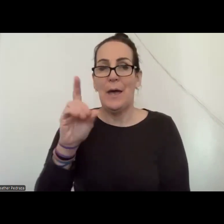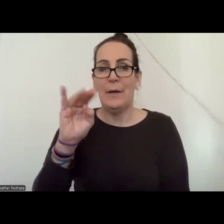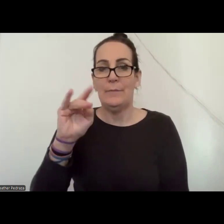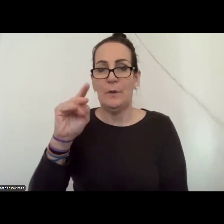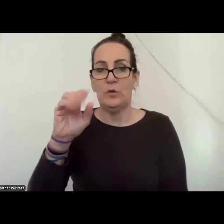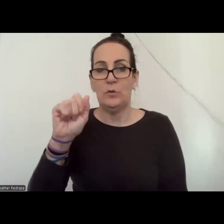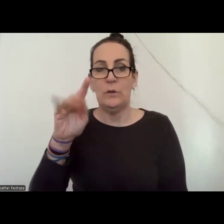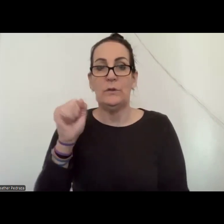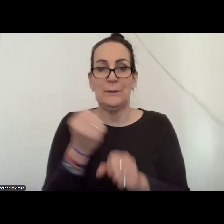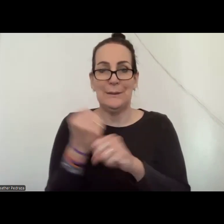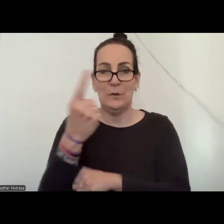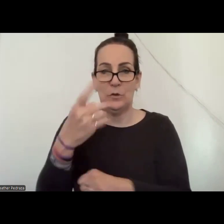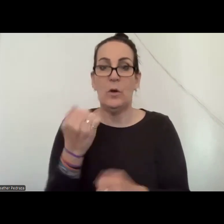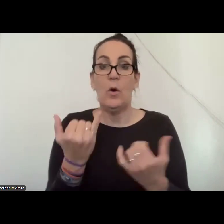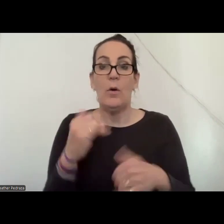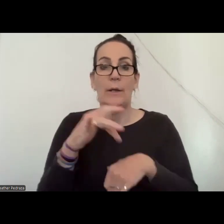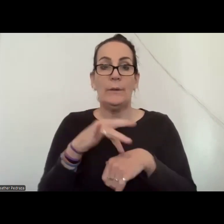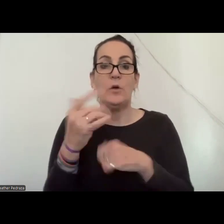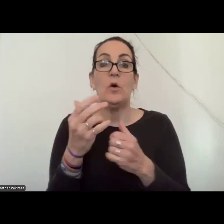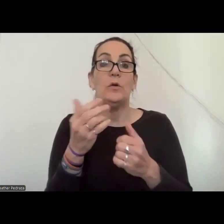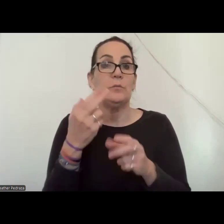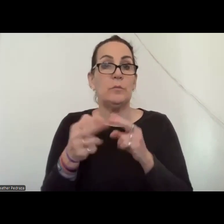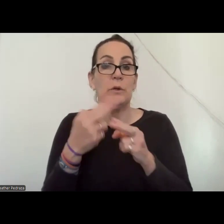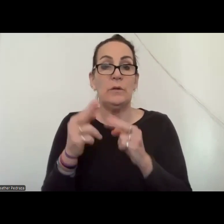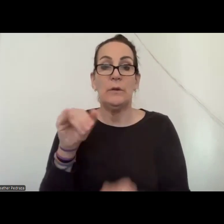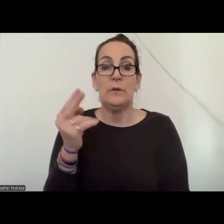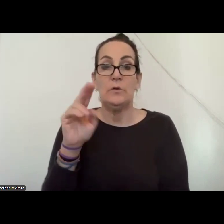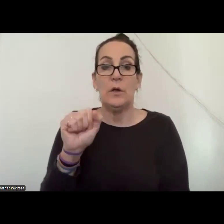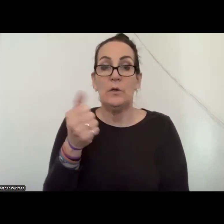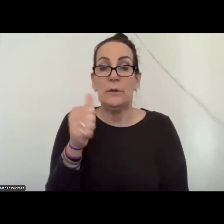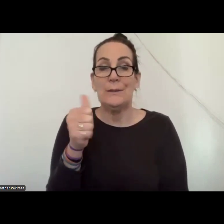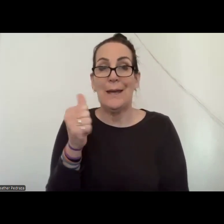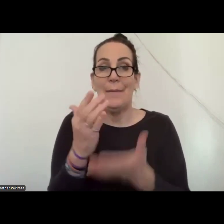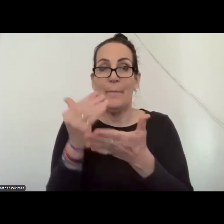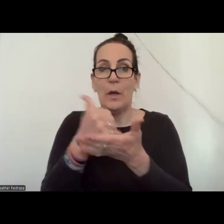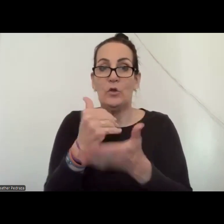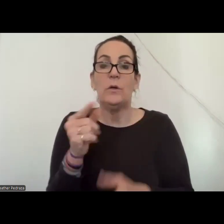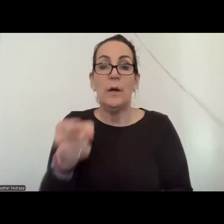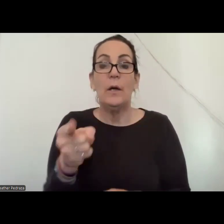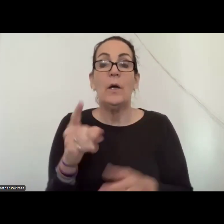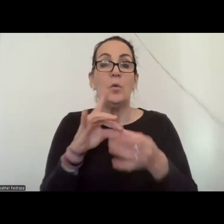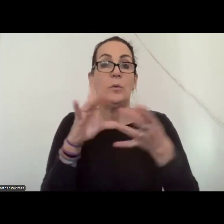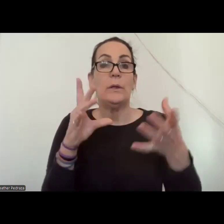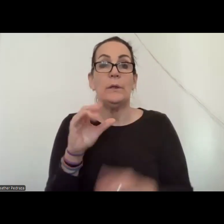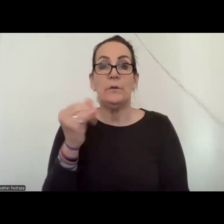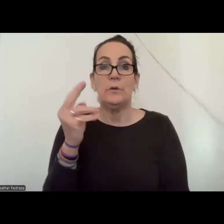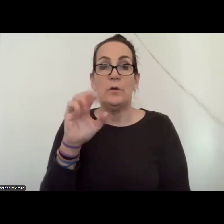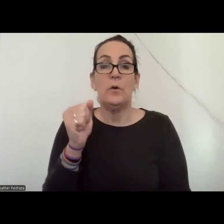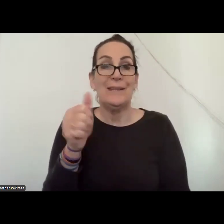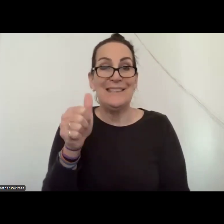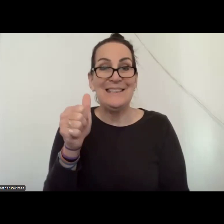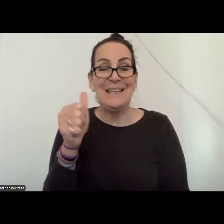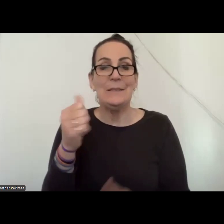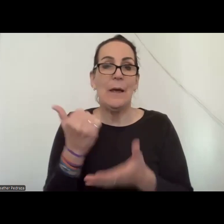10th budget, the governor's proposed budget that was released January 10th, and to walk you through that